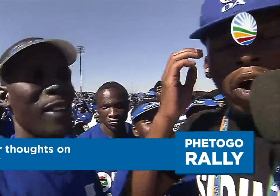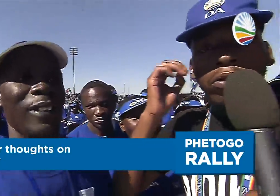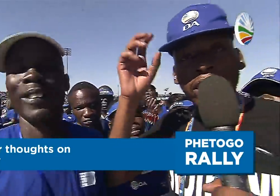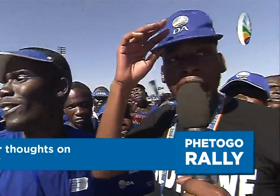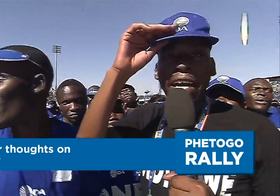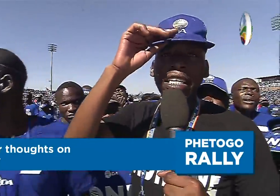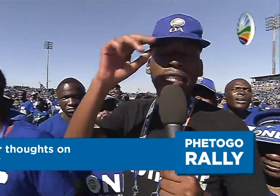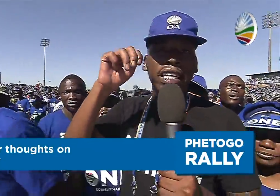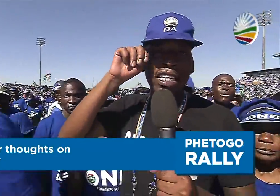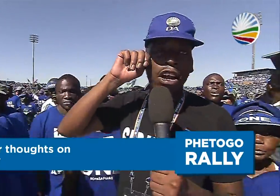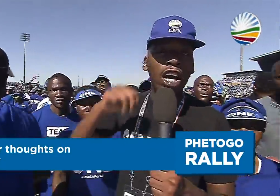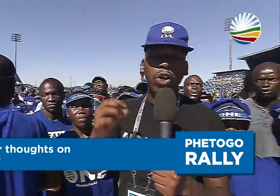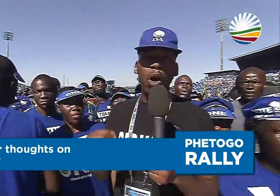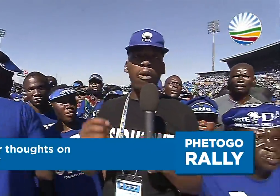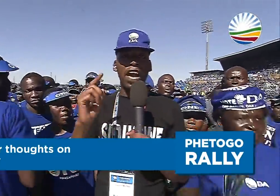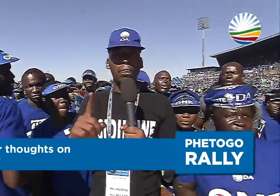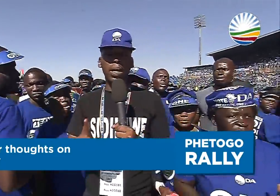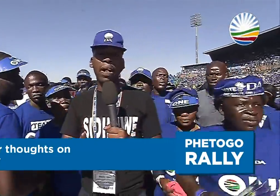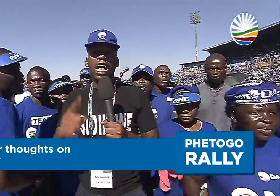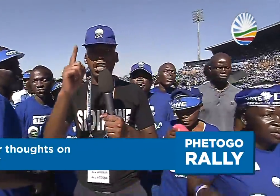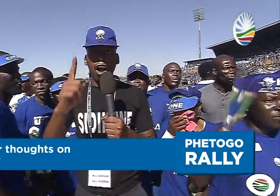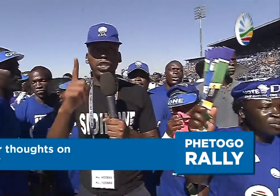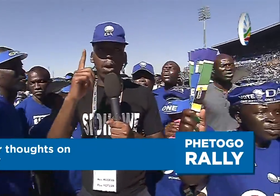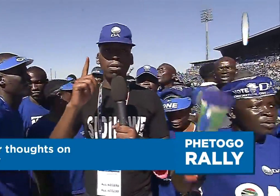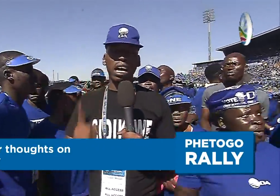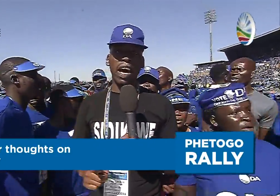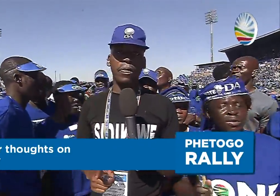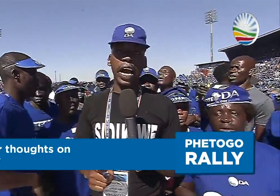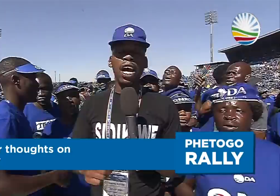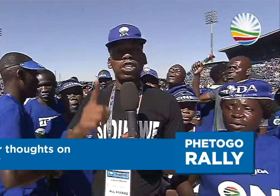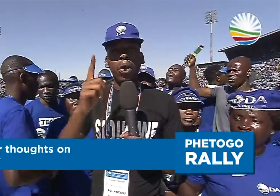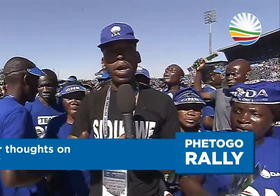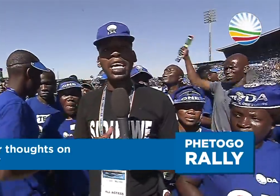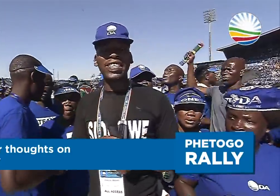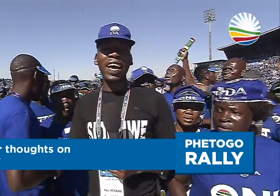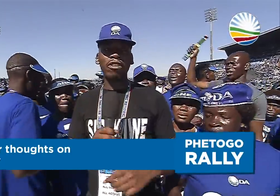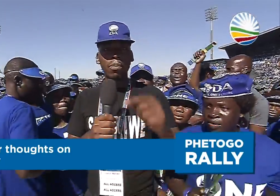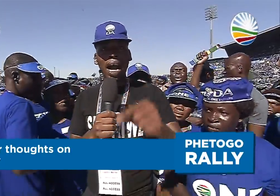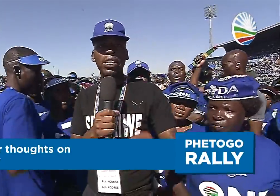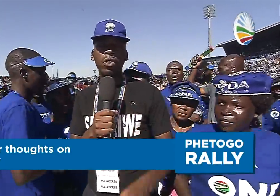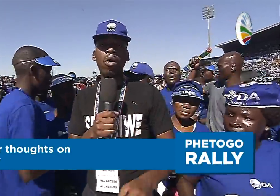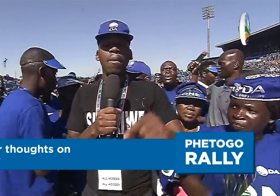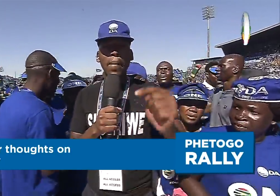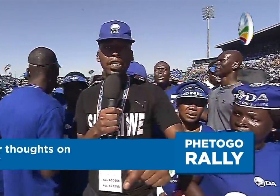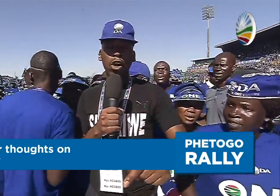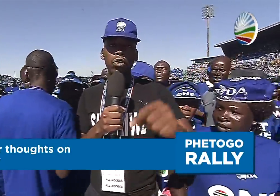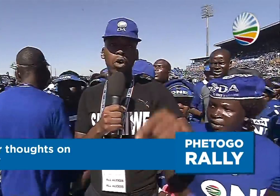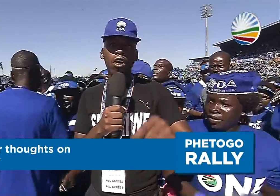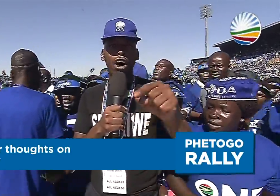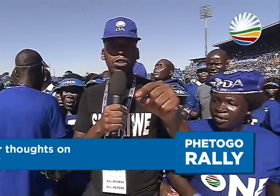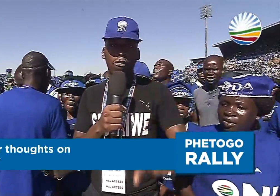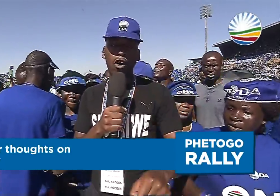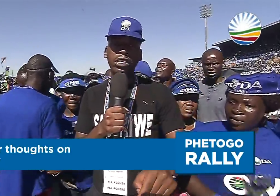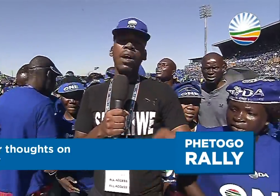There we go. DA is indeed the lost hope of young people, the lost hope of South Africa. So we are saying, reminding you, make sure you